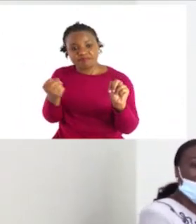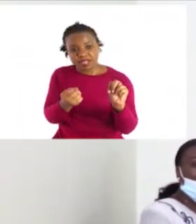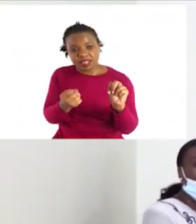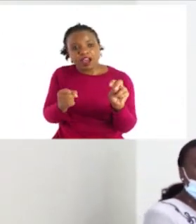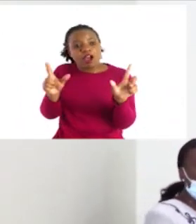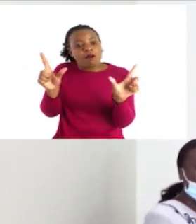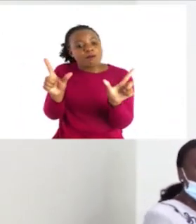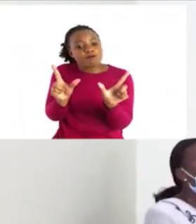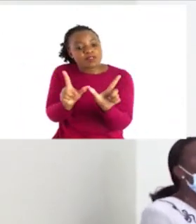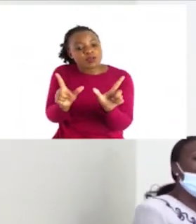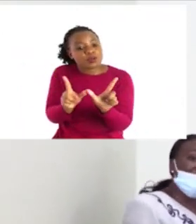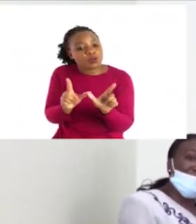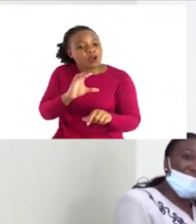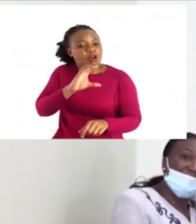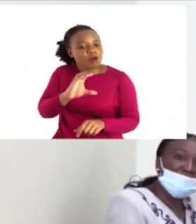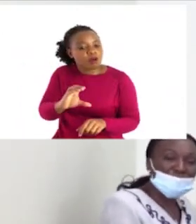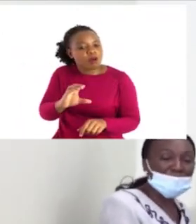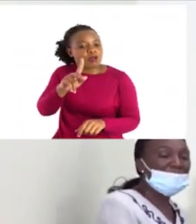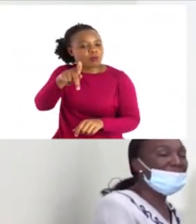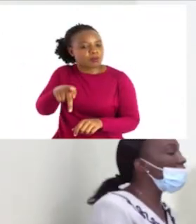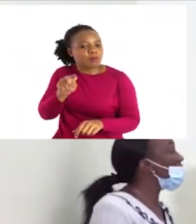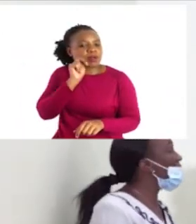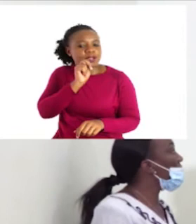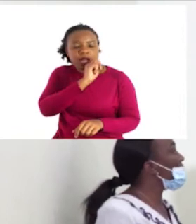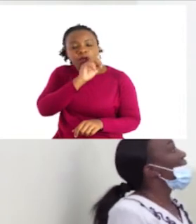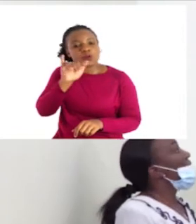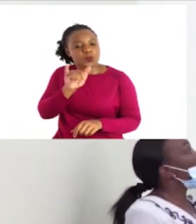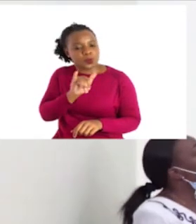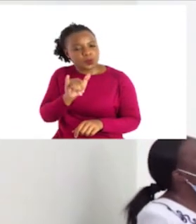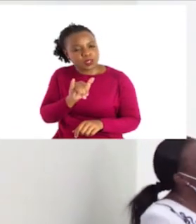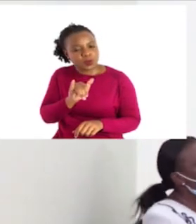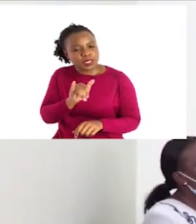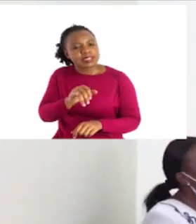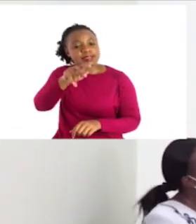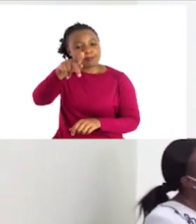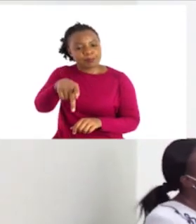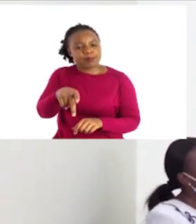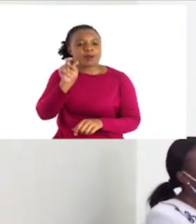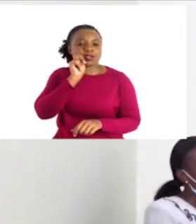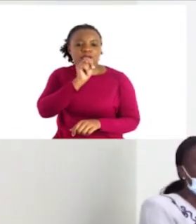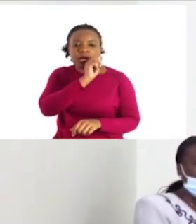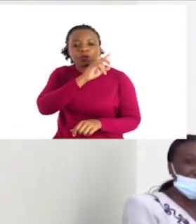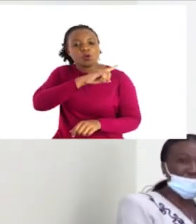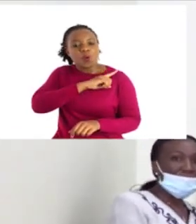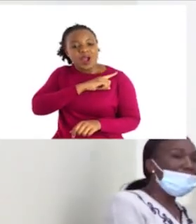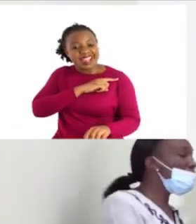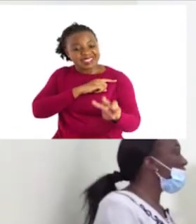noun or a proper noun? It is a proper noun because it starts with a capital